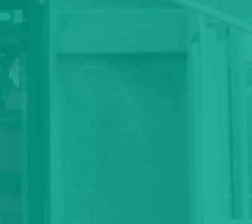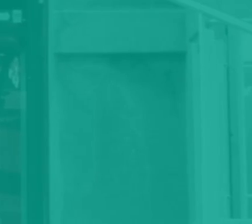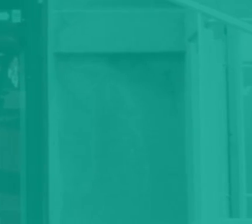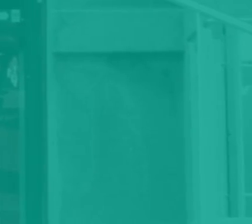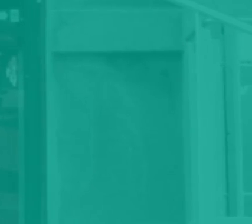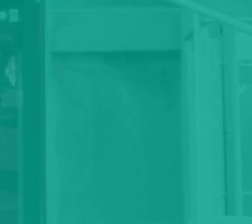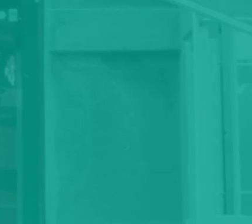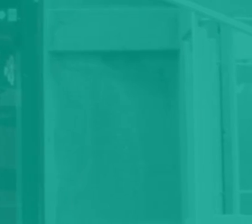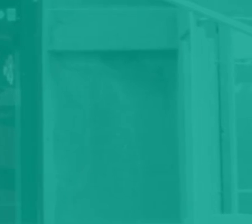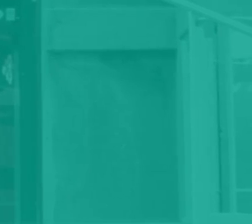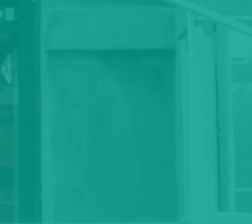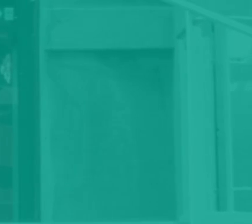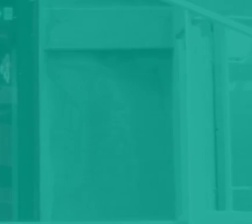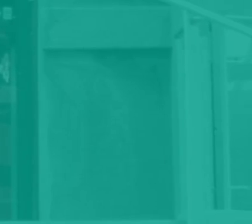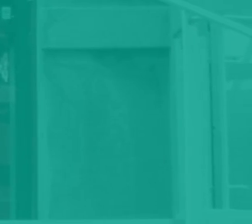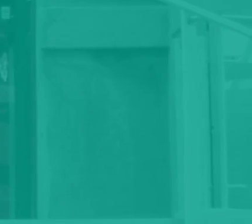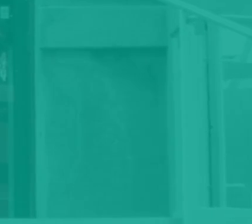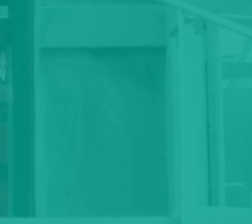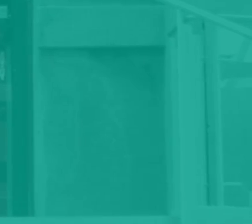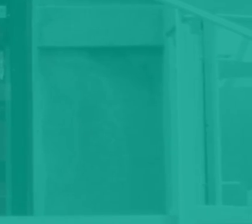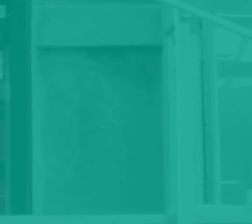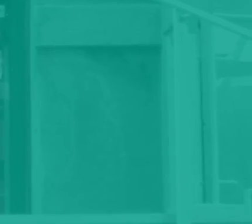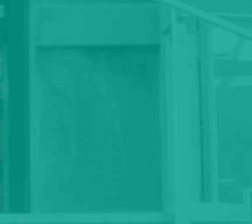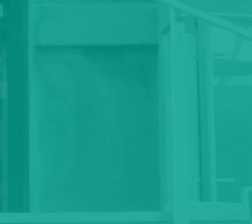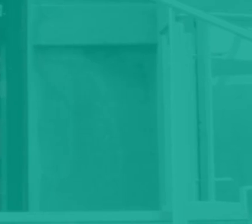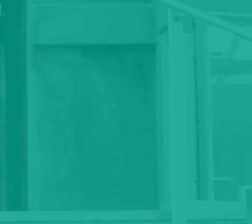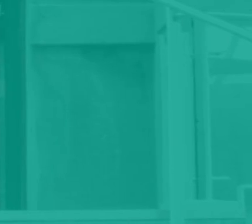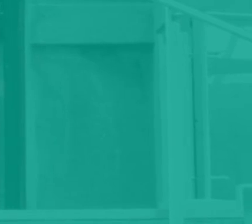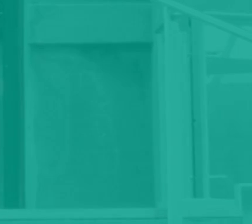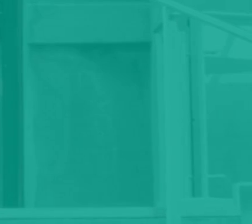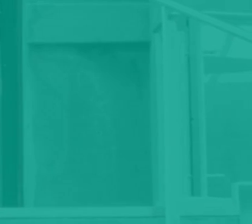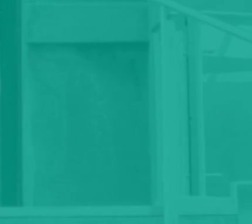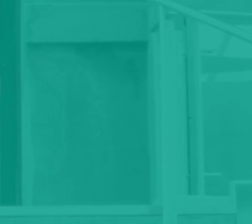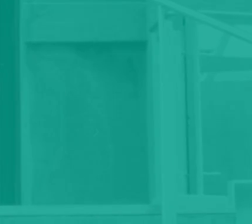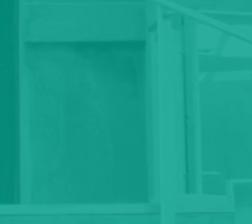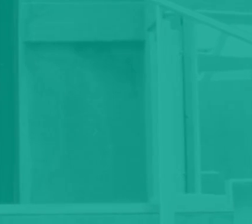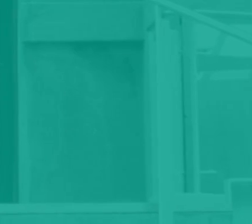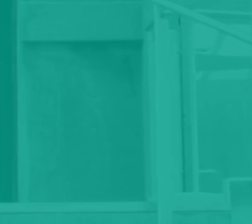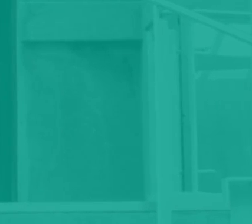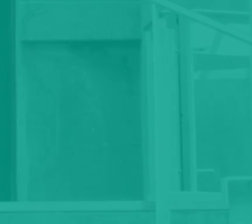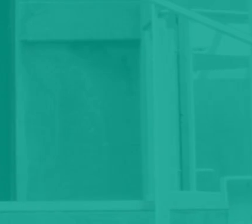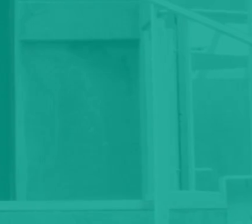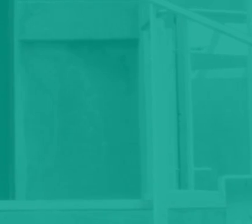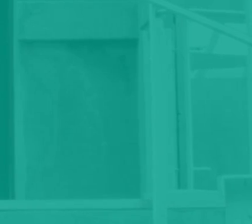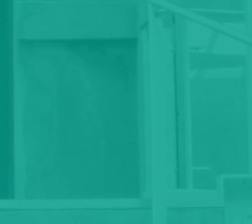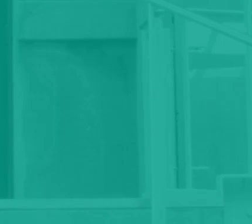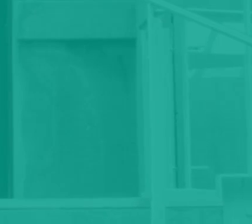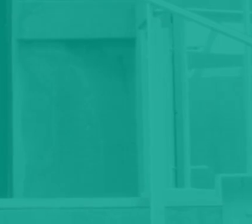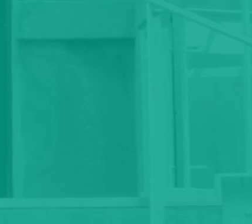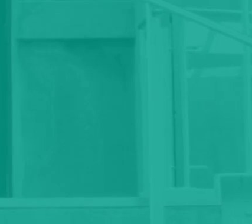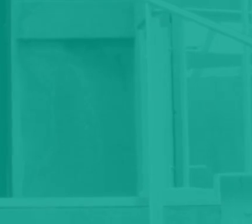Visit wheelercentre.com for the best in books, writing and ideas from Melbourne, Australia and the world.